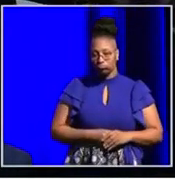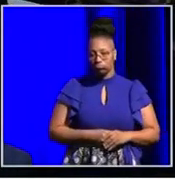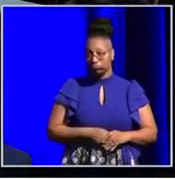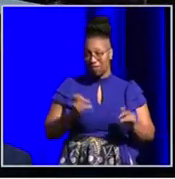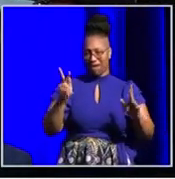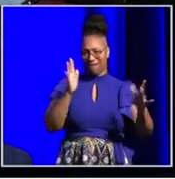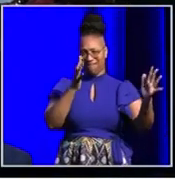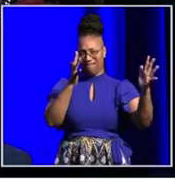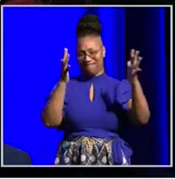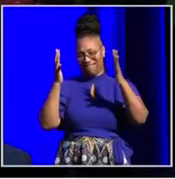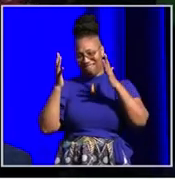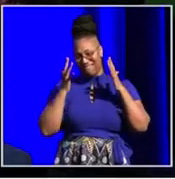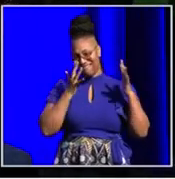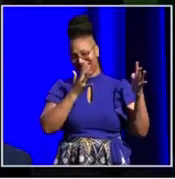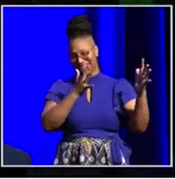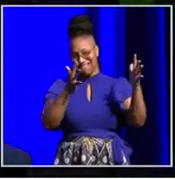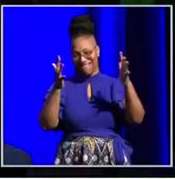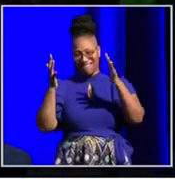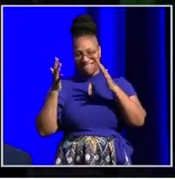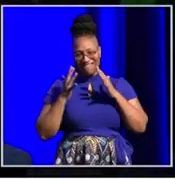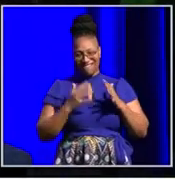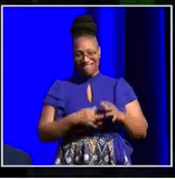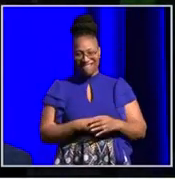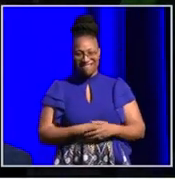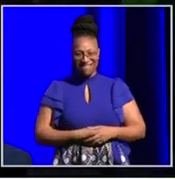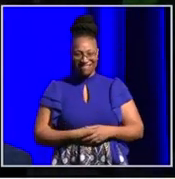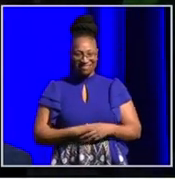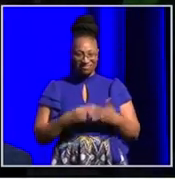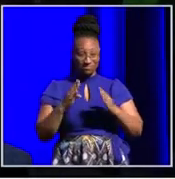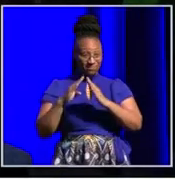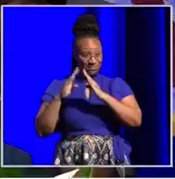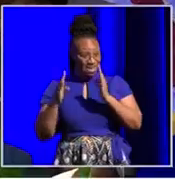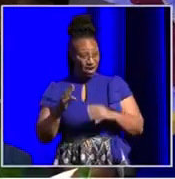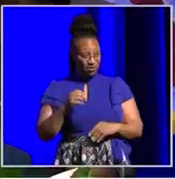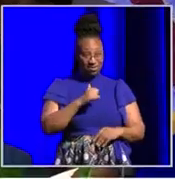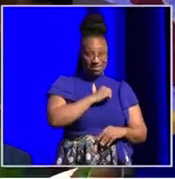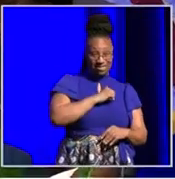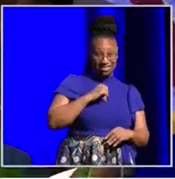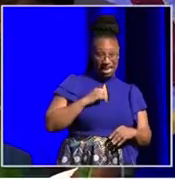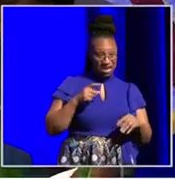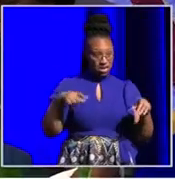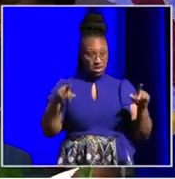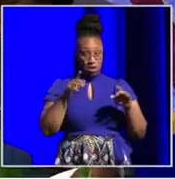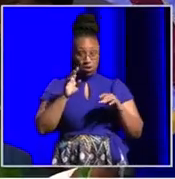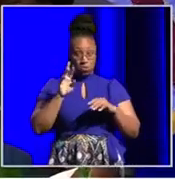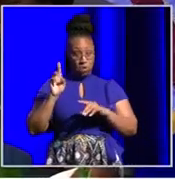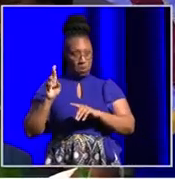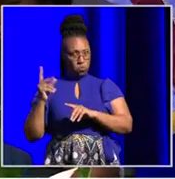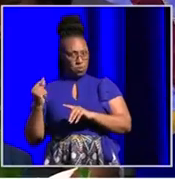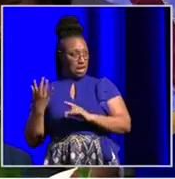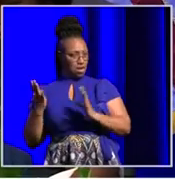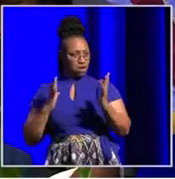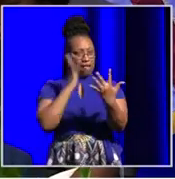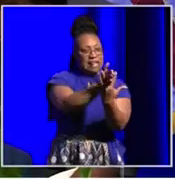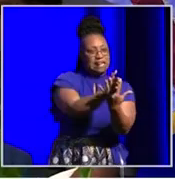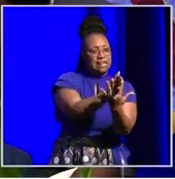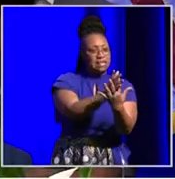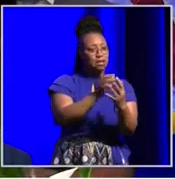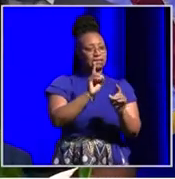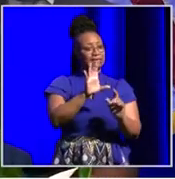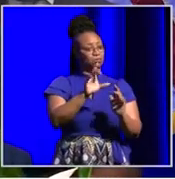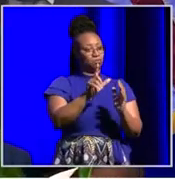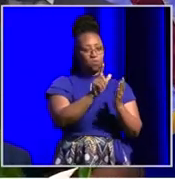House and Senate Republicans will likely introduce many bills to block or repeal D.C. laws or impose laws